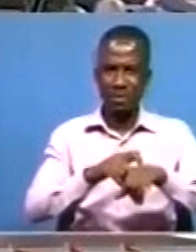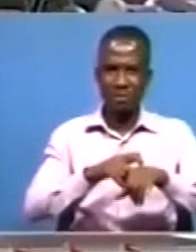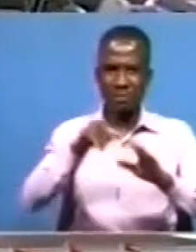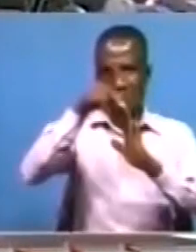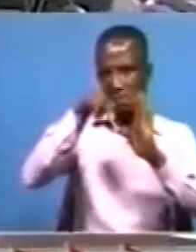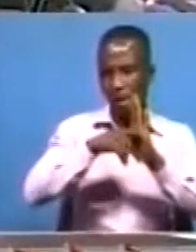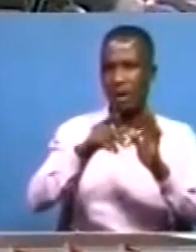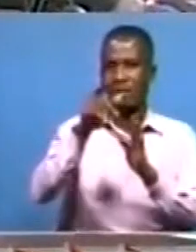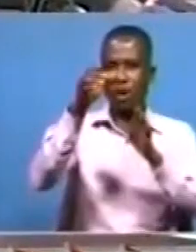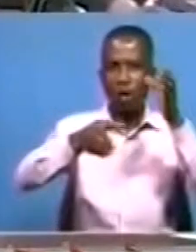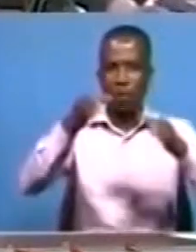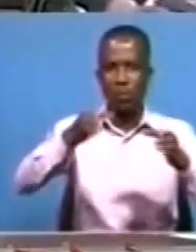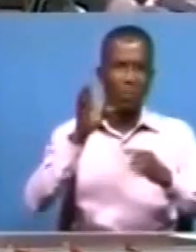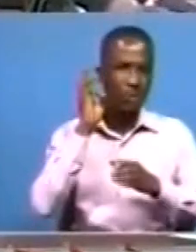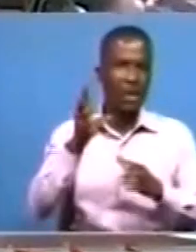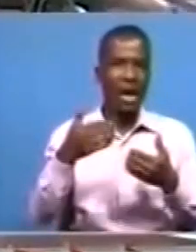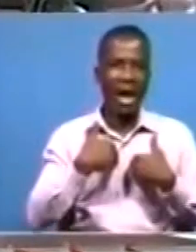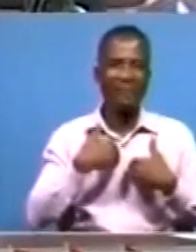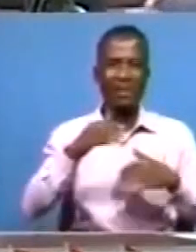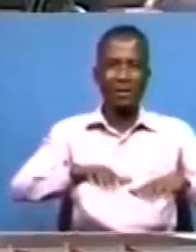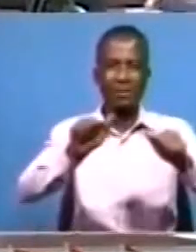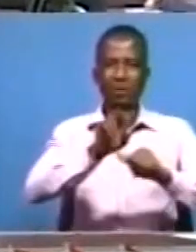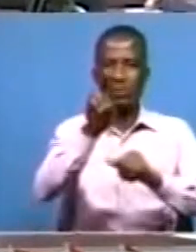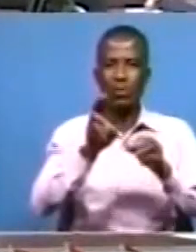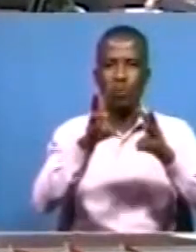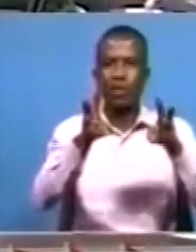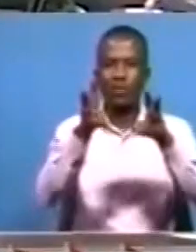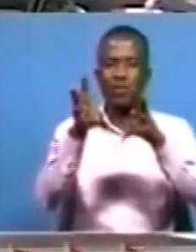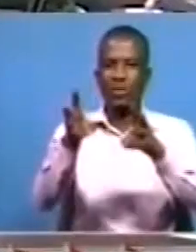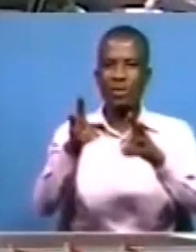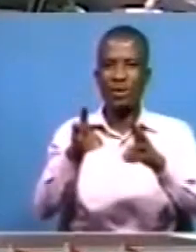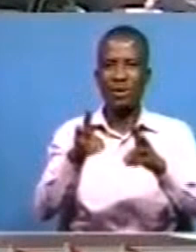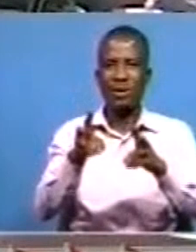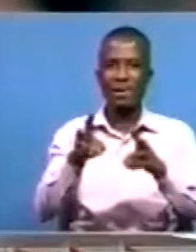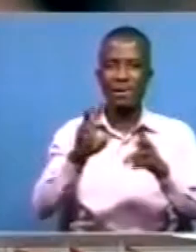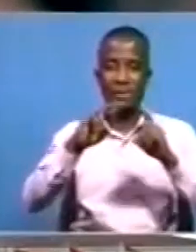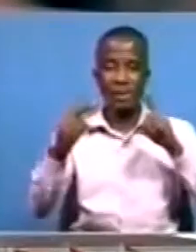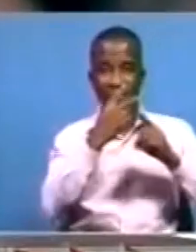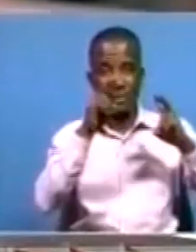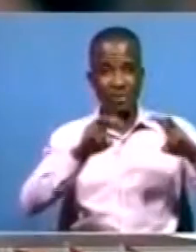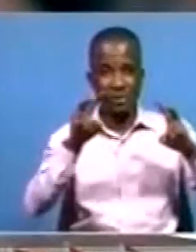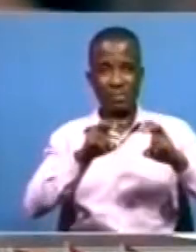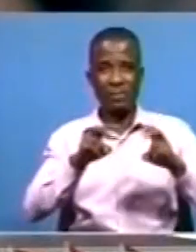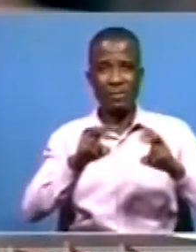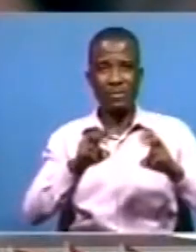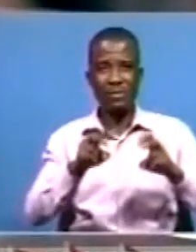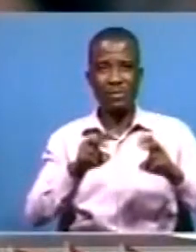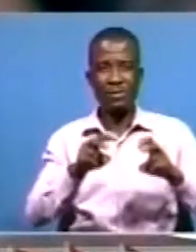time-honored principles that the Supreme Court has adopted in circumstances in which it reviews